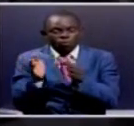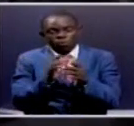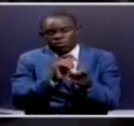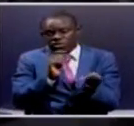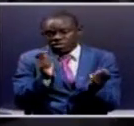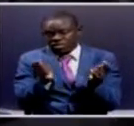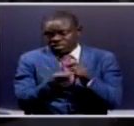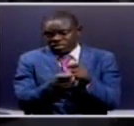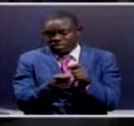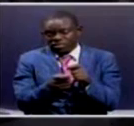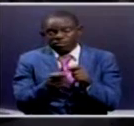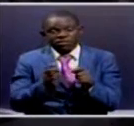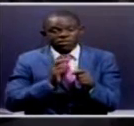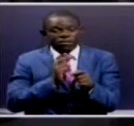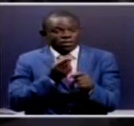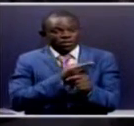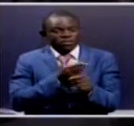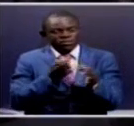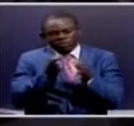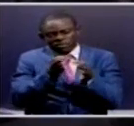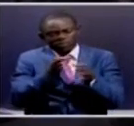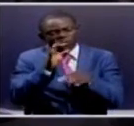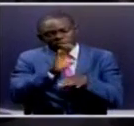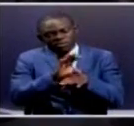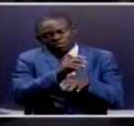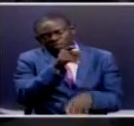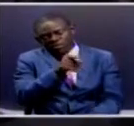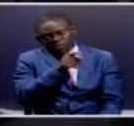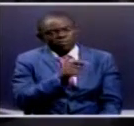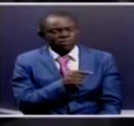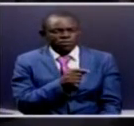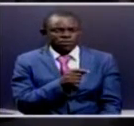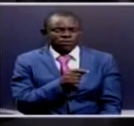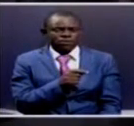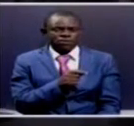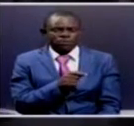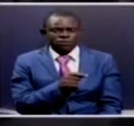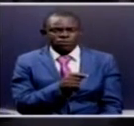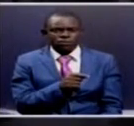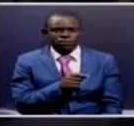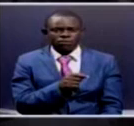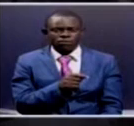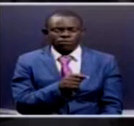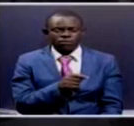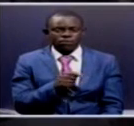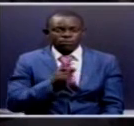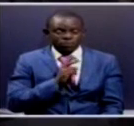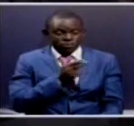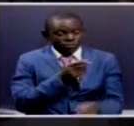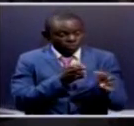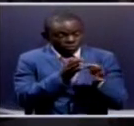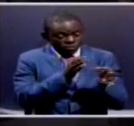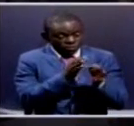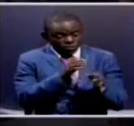church, without patronizing the church, that these credentials, we do not find them in the Zambia Center